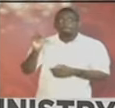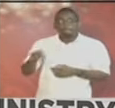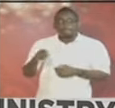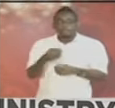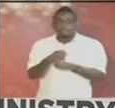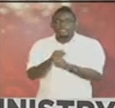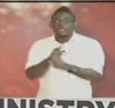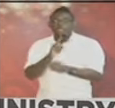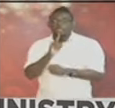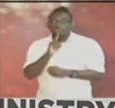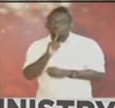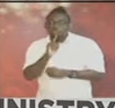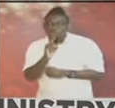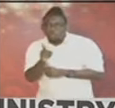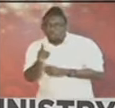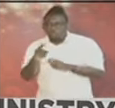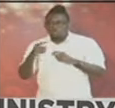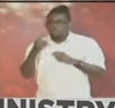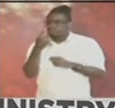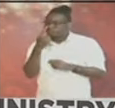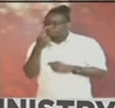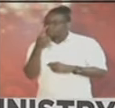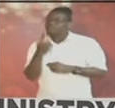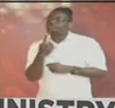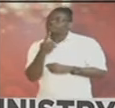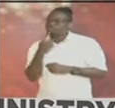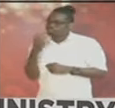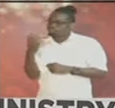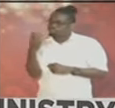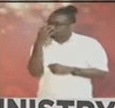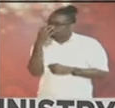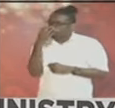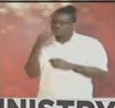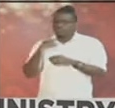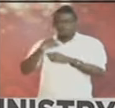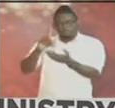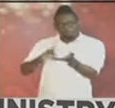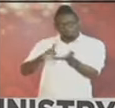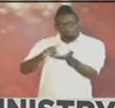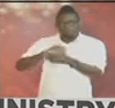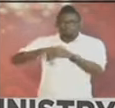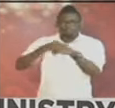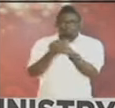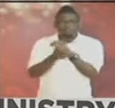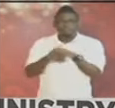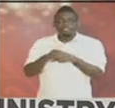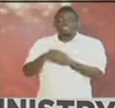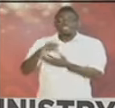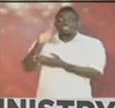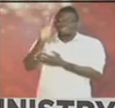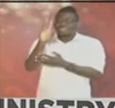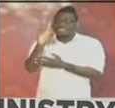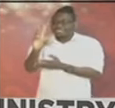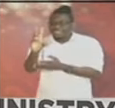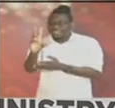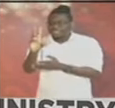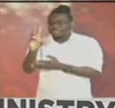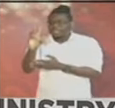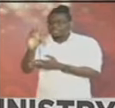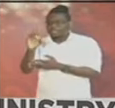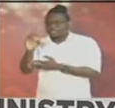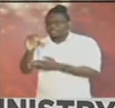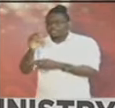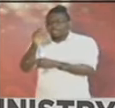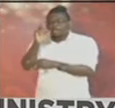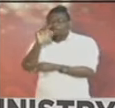are covered, that we sanitize our hands with at least 60% alcohol, or wash our hands with soap